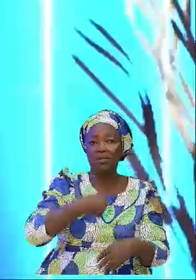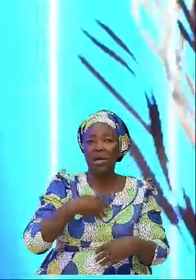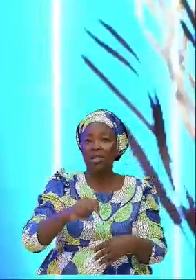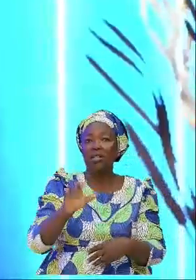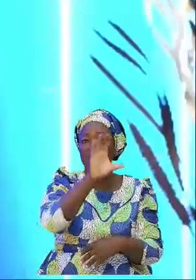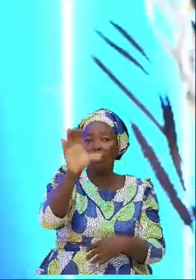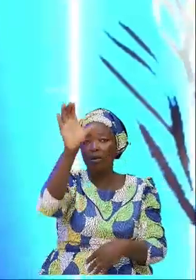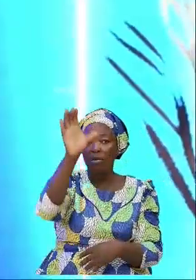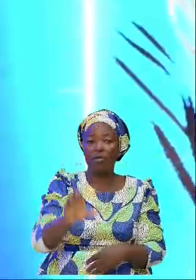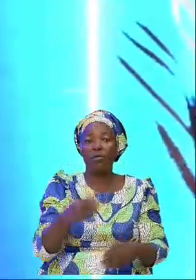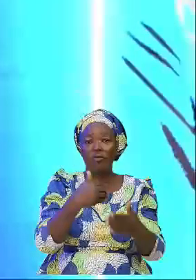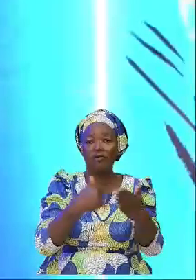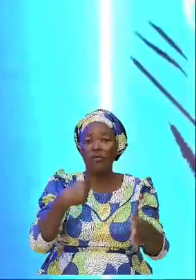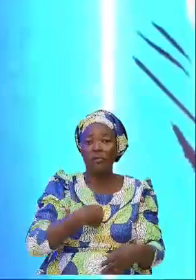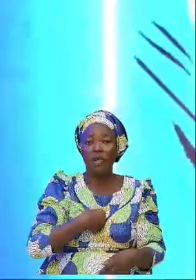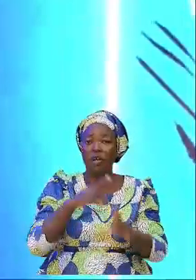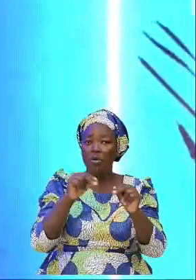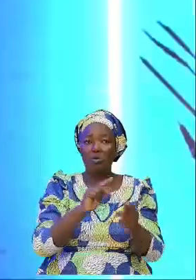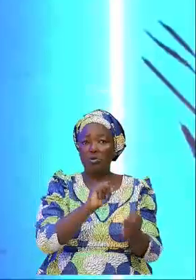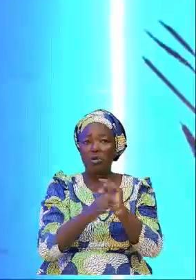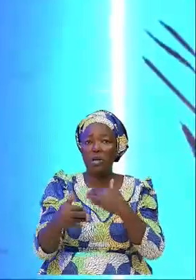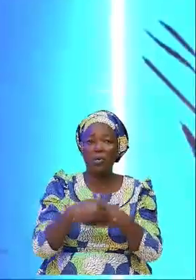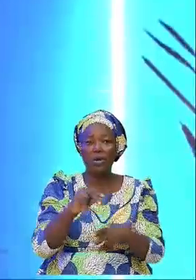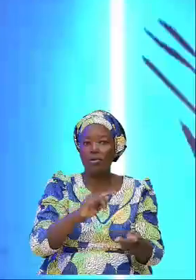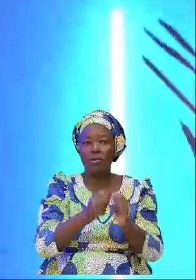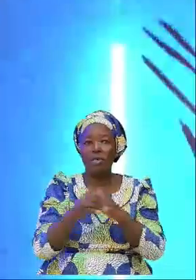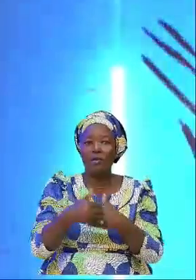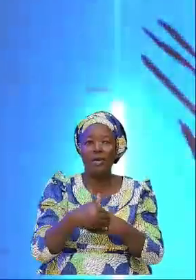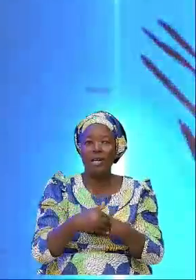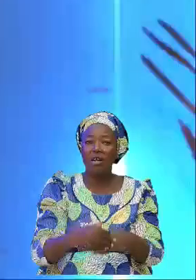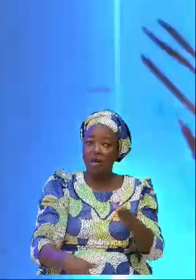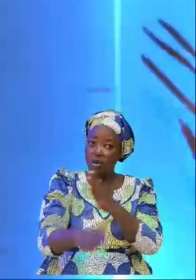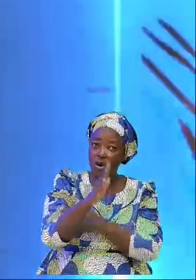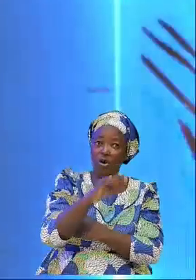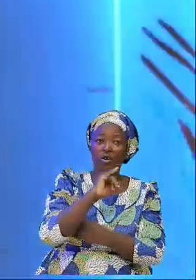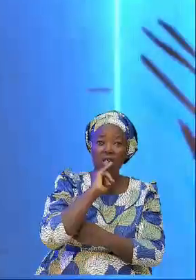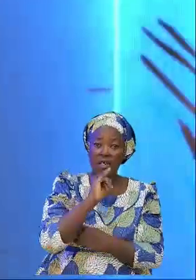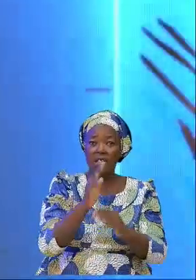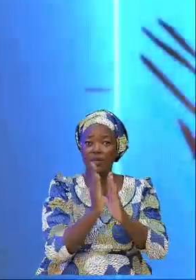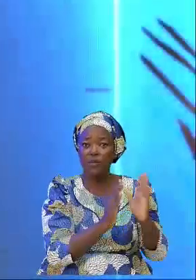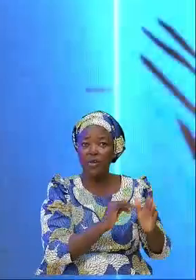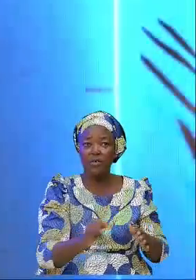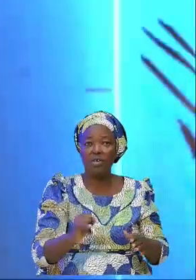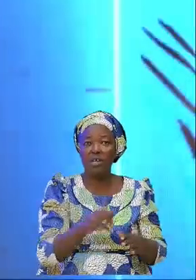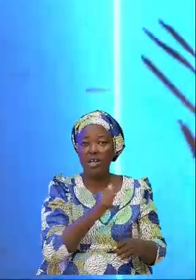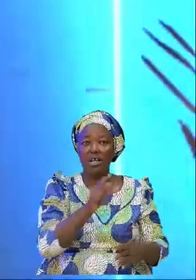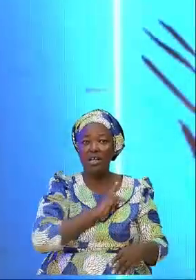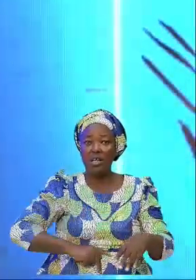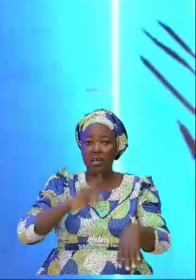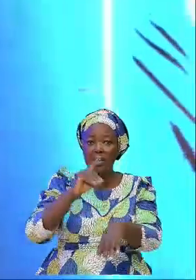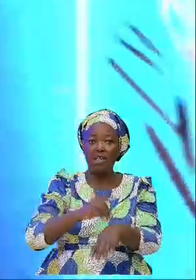back. The world behind me, the cross before me, no turning back, no turning